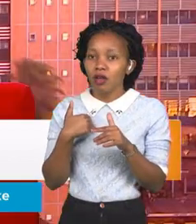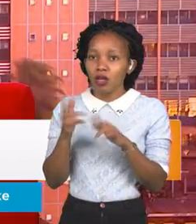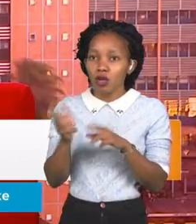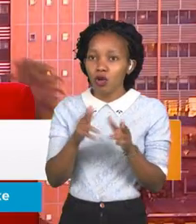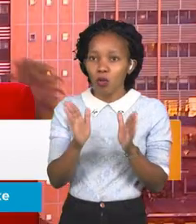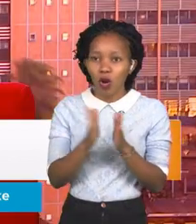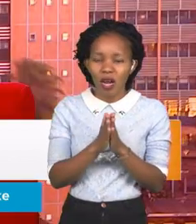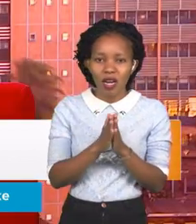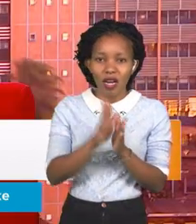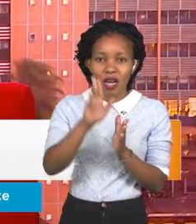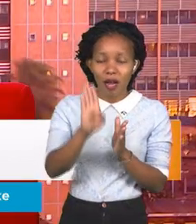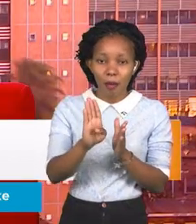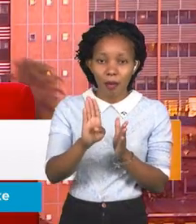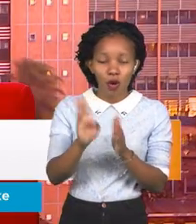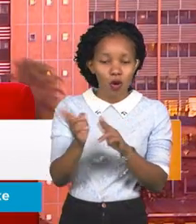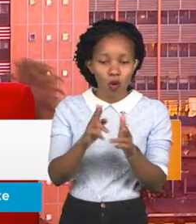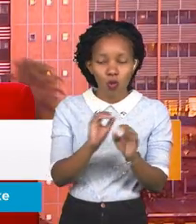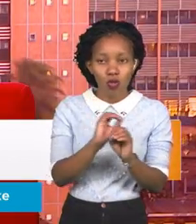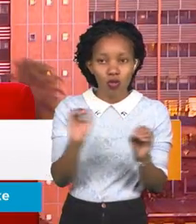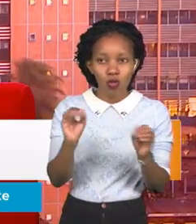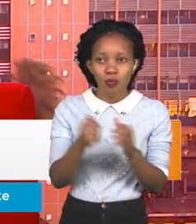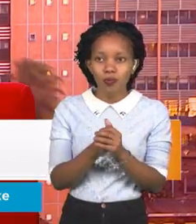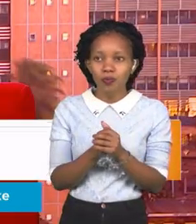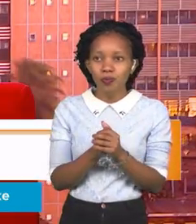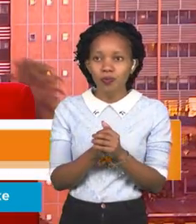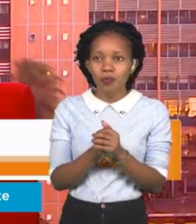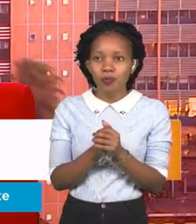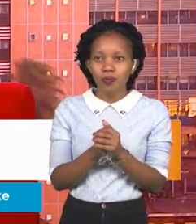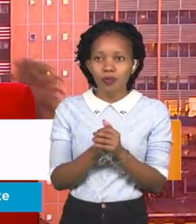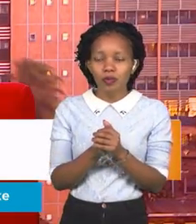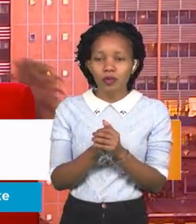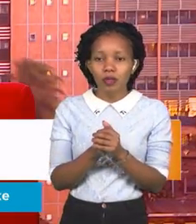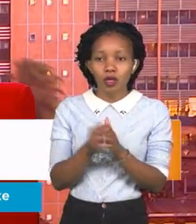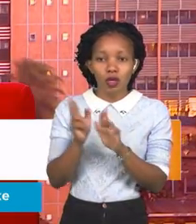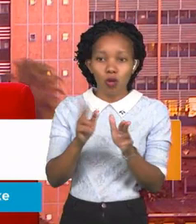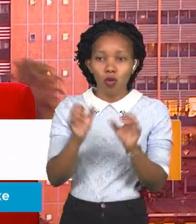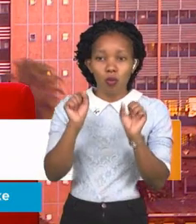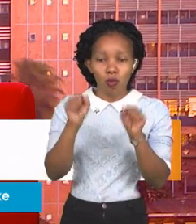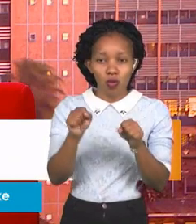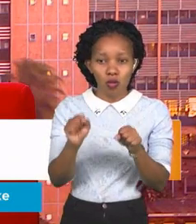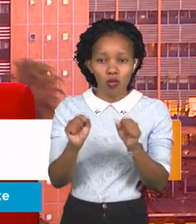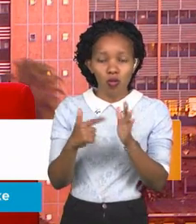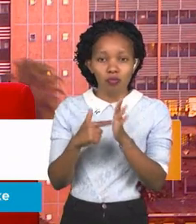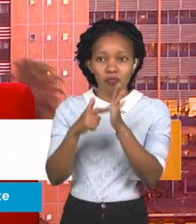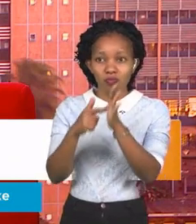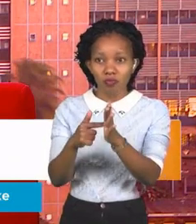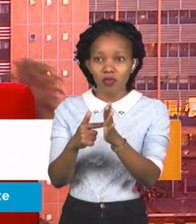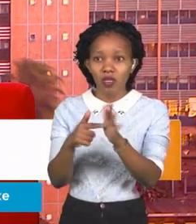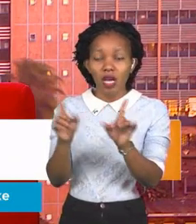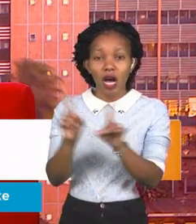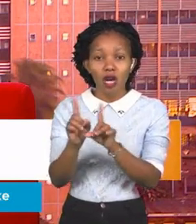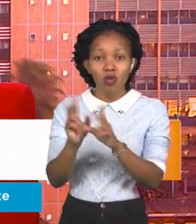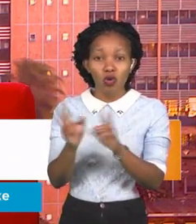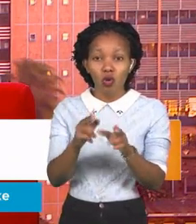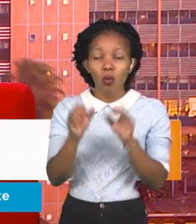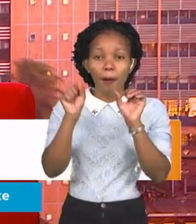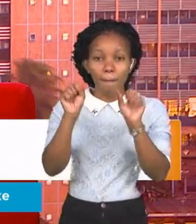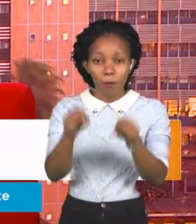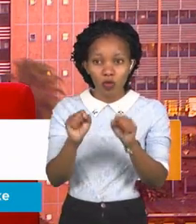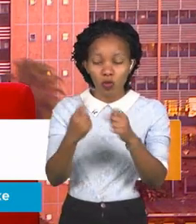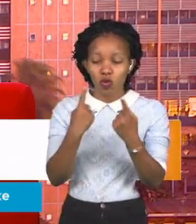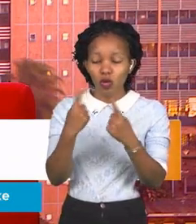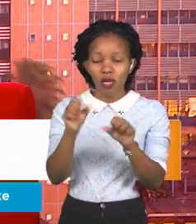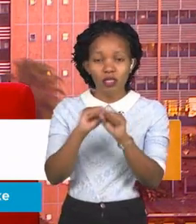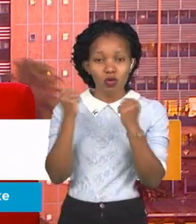normal and abnormal. And normal is as far as we can describe as a society. And abnormal is as far as also we can describe as